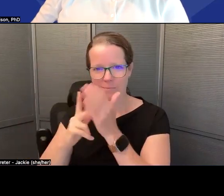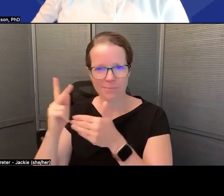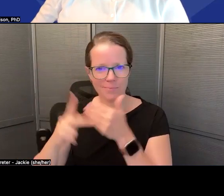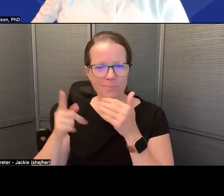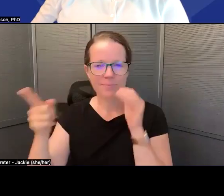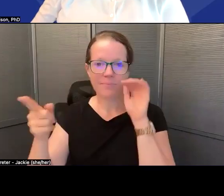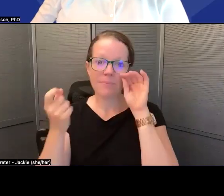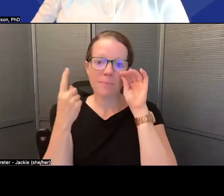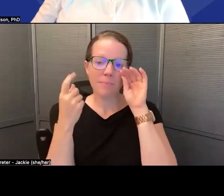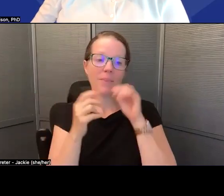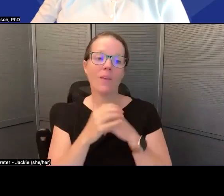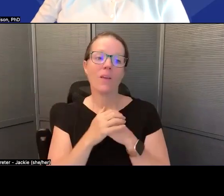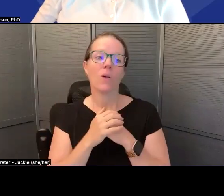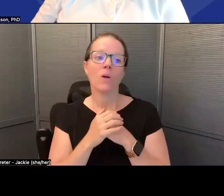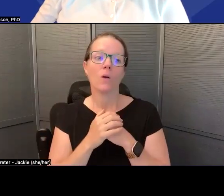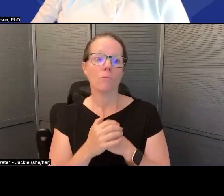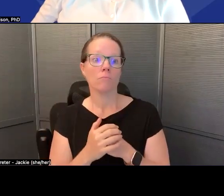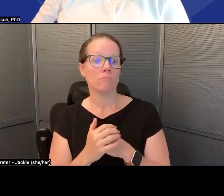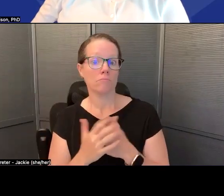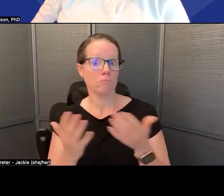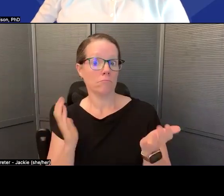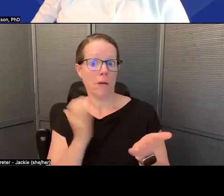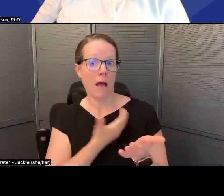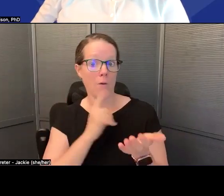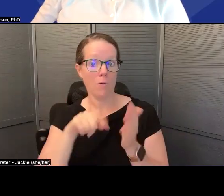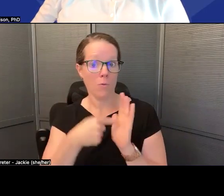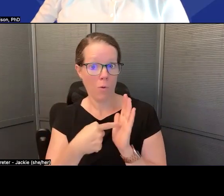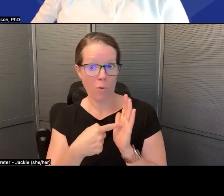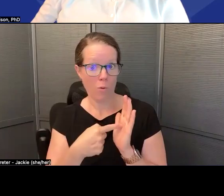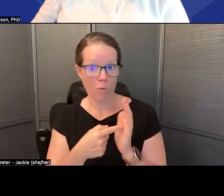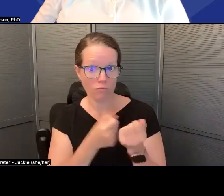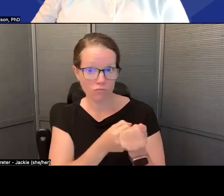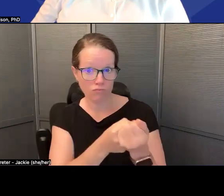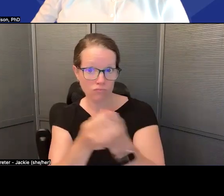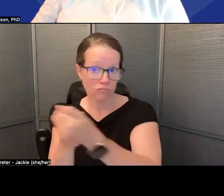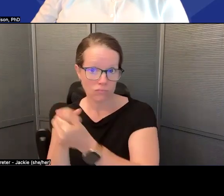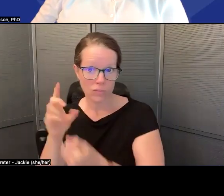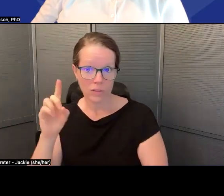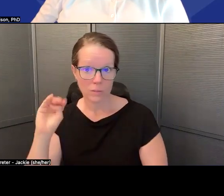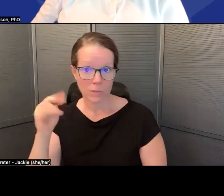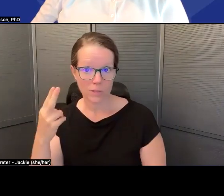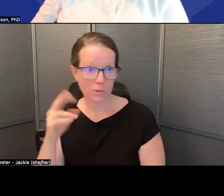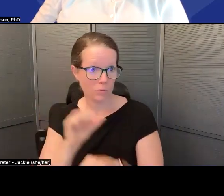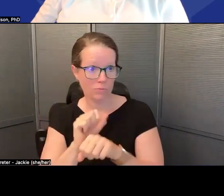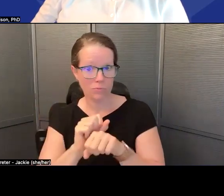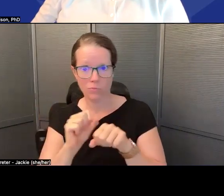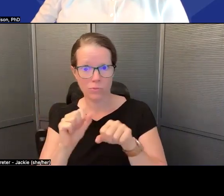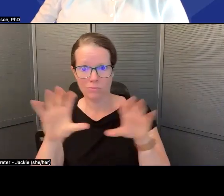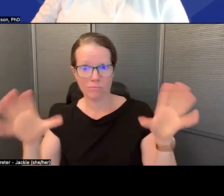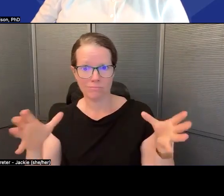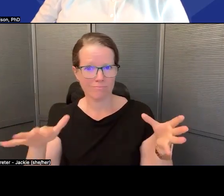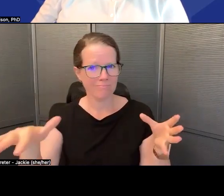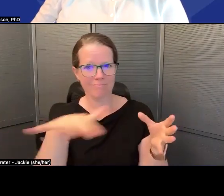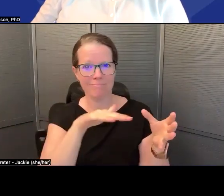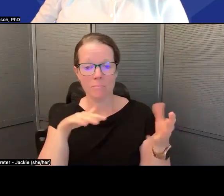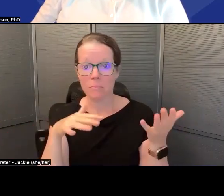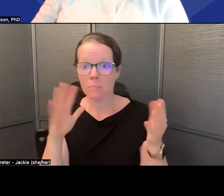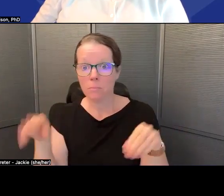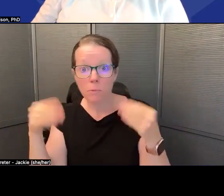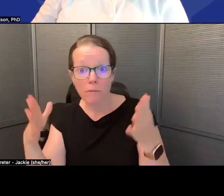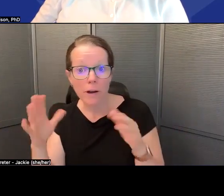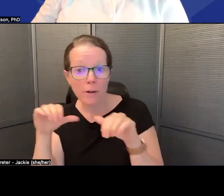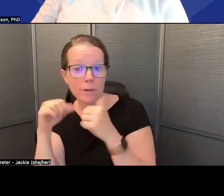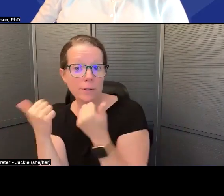here to provide technical assistance to the DMH workforce, including provider